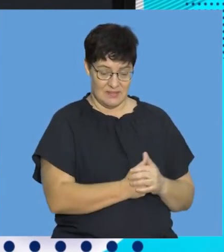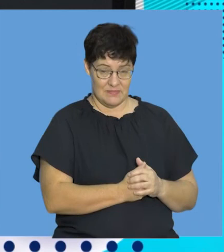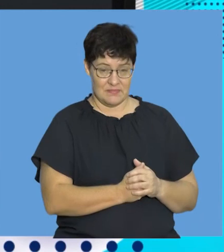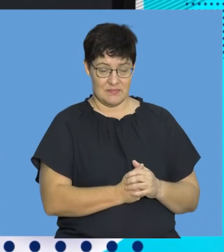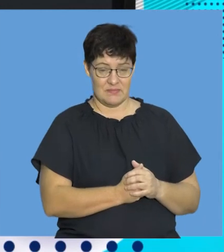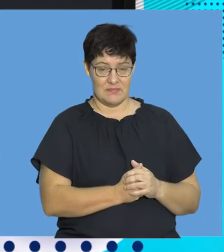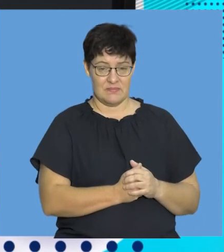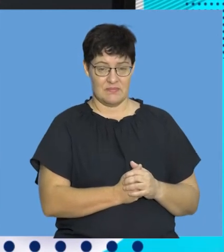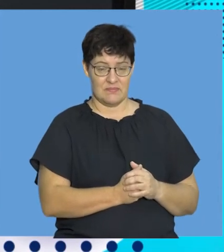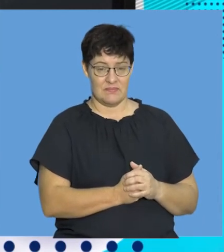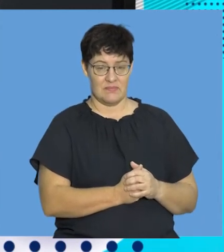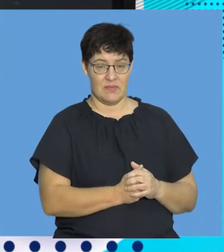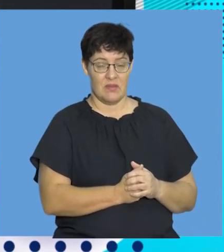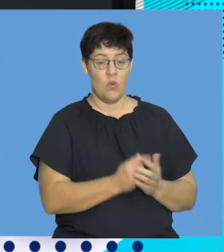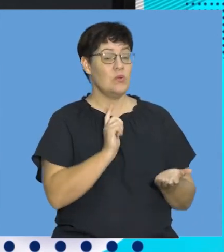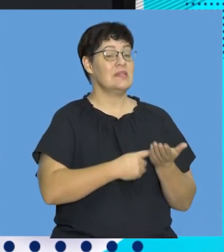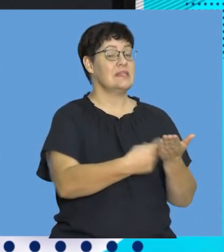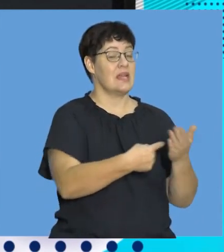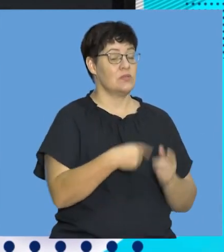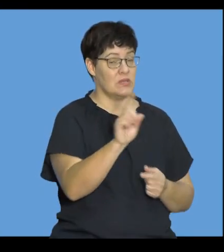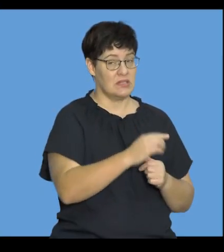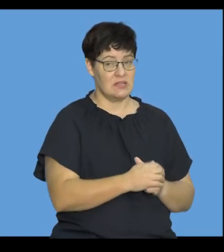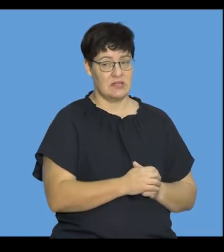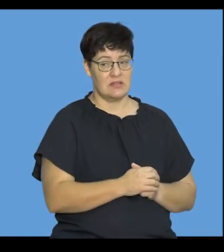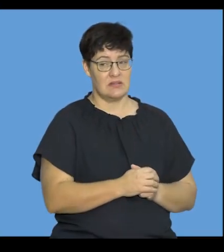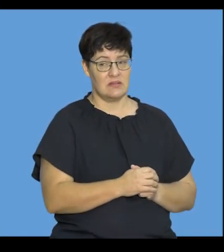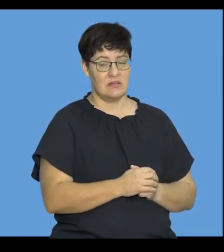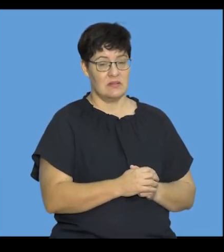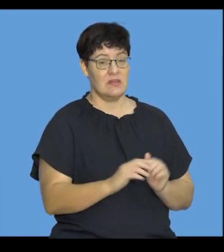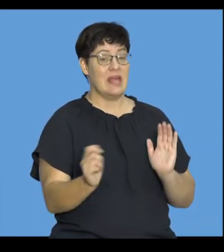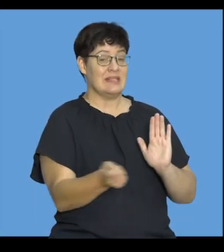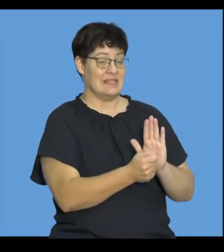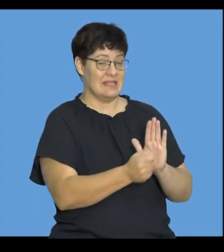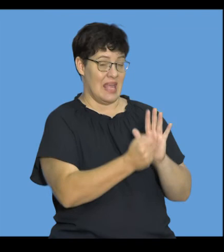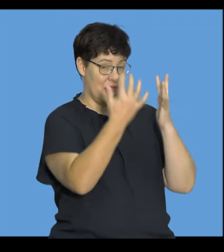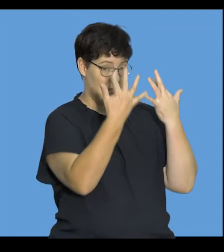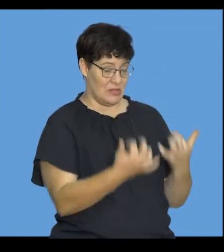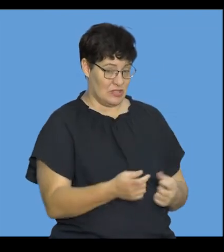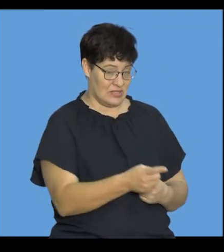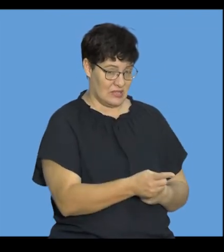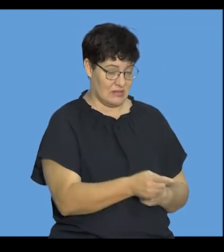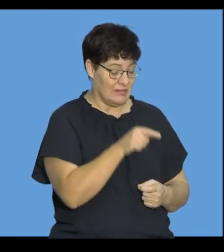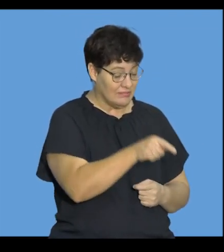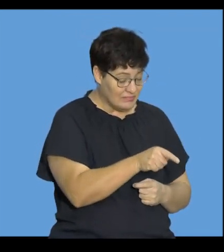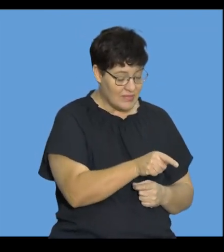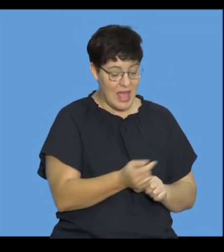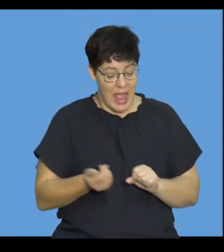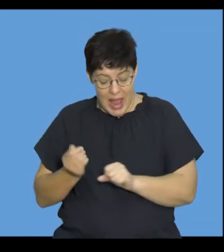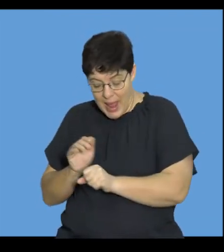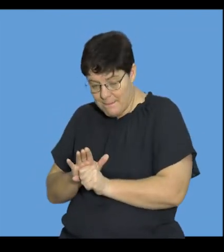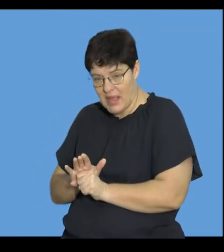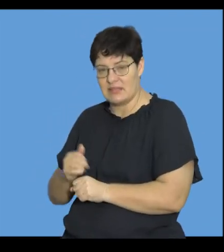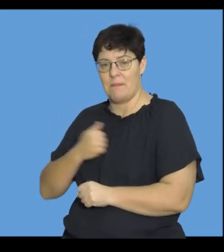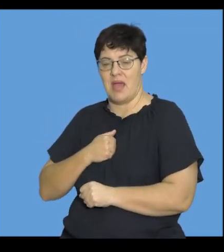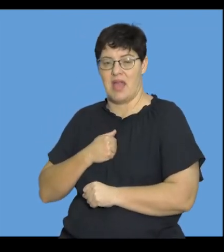lesson today, we've spoken about the sales budget and how it impacts on